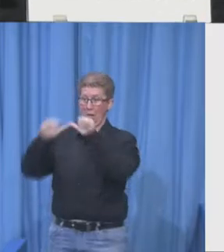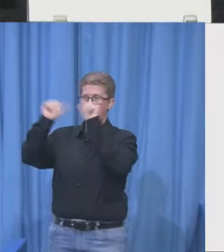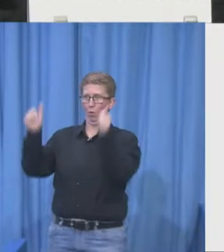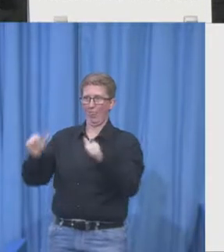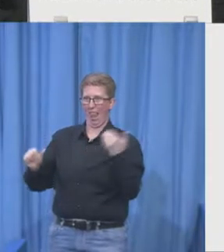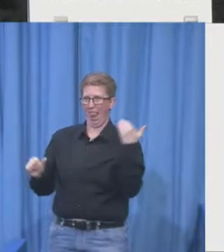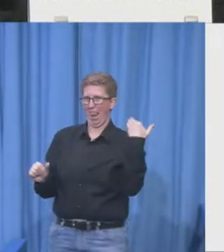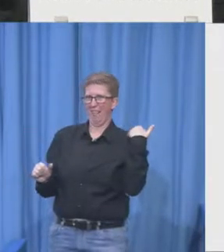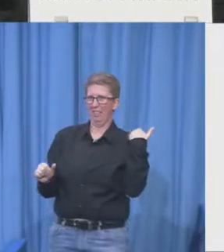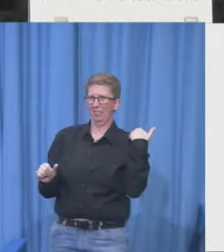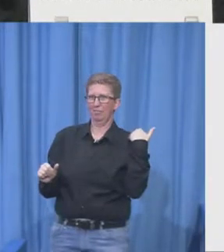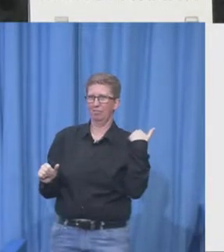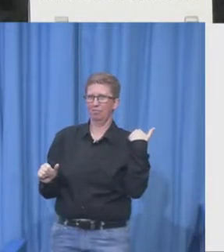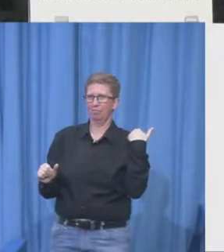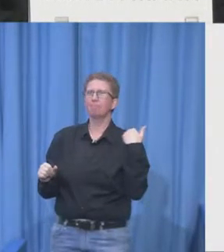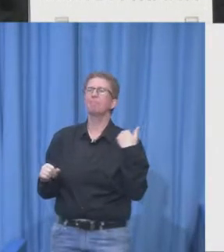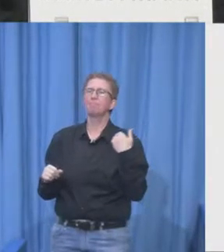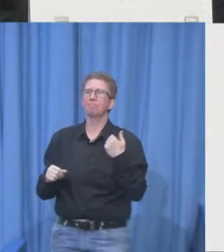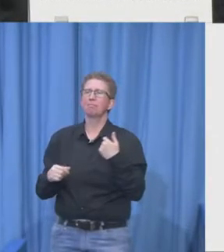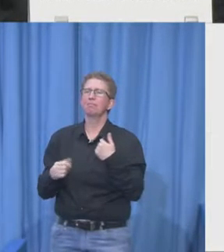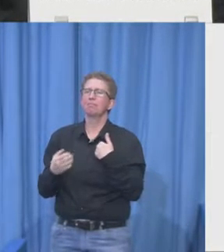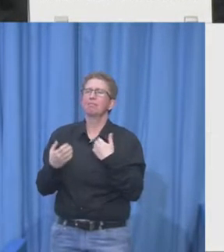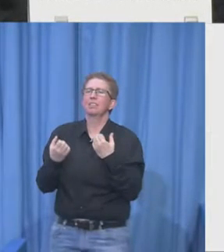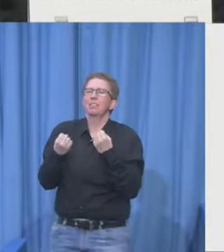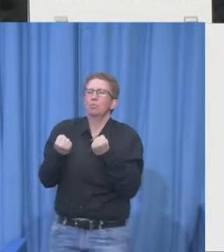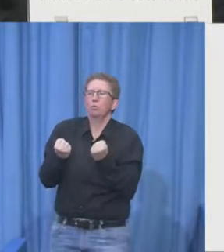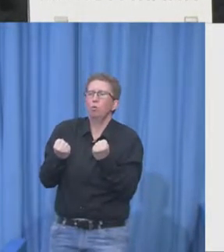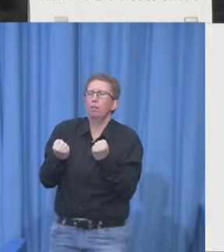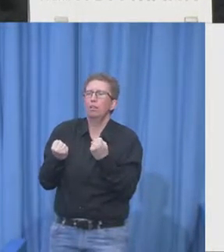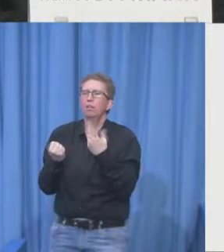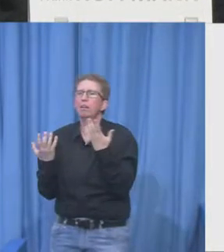markets of the world and to the world of visually